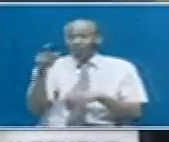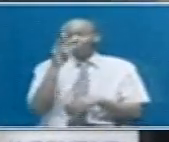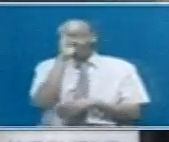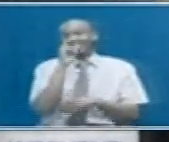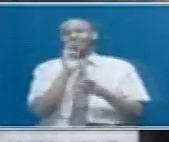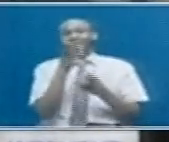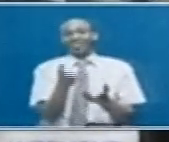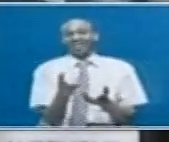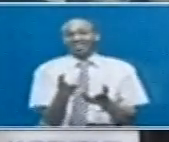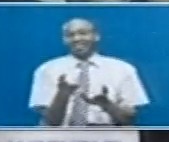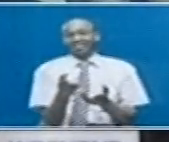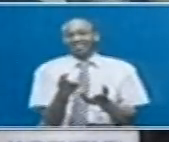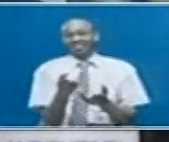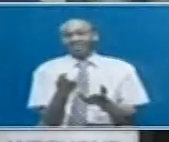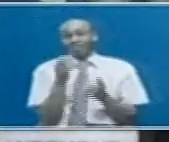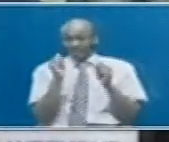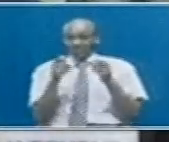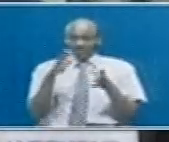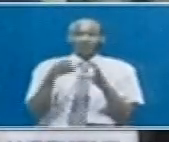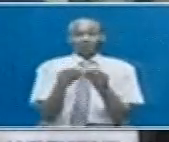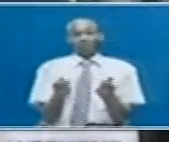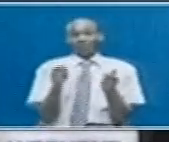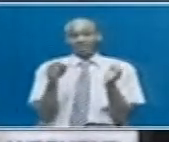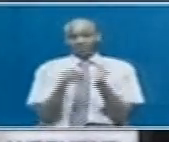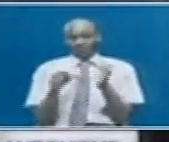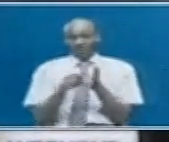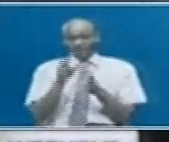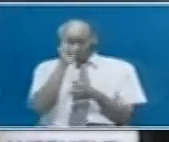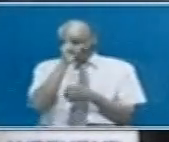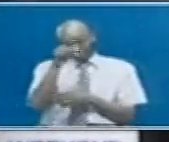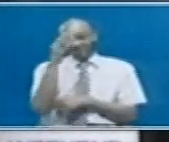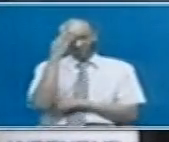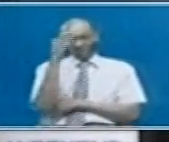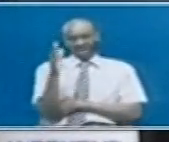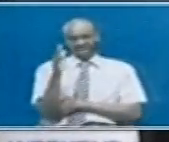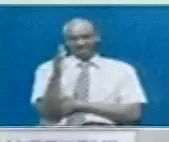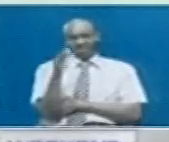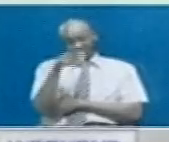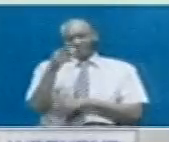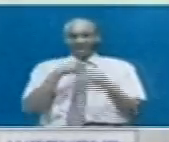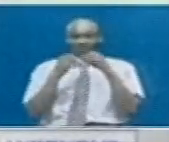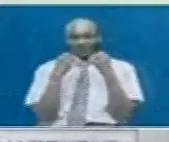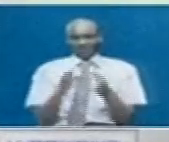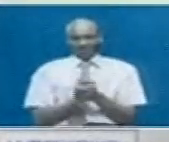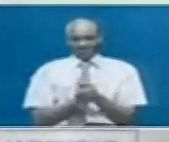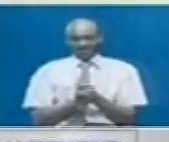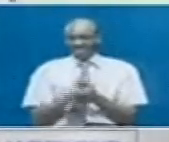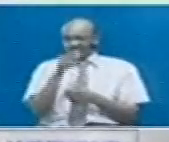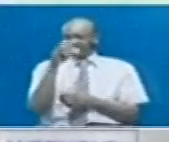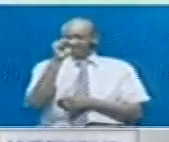matter, so that once we have sorted out somebody, the police already know that we have done it. Wa sungu